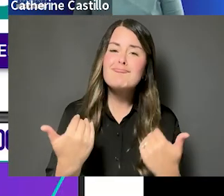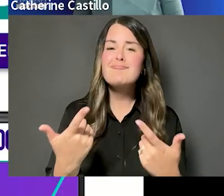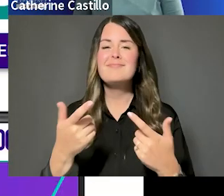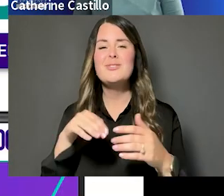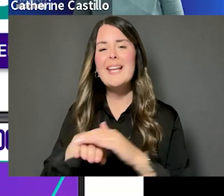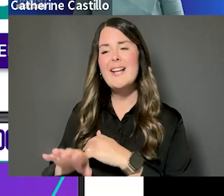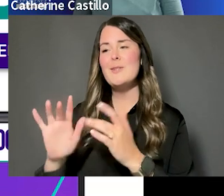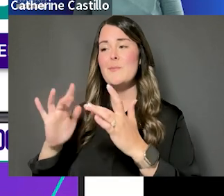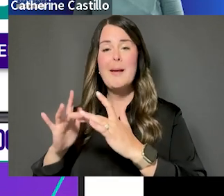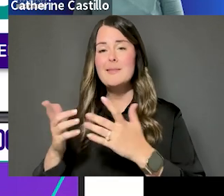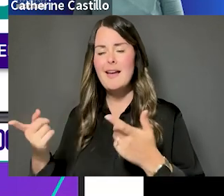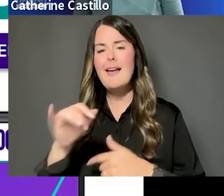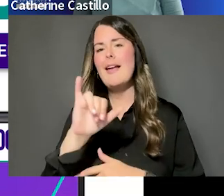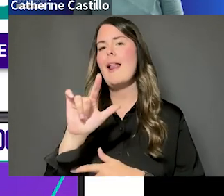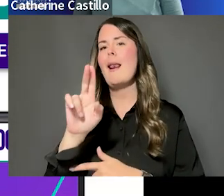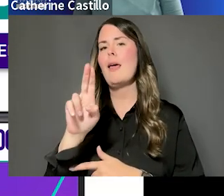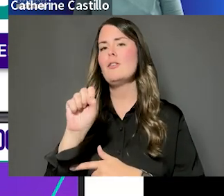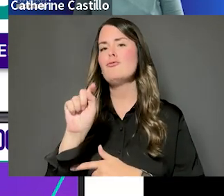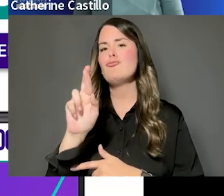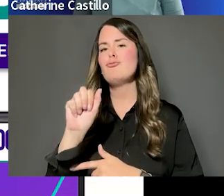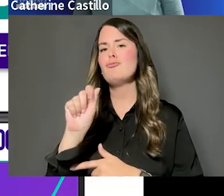We invite you to visit our website at